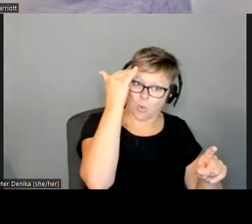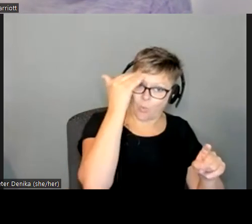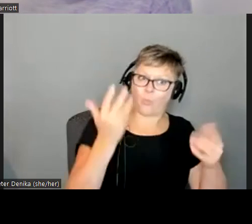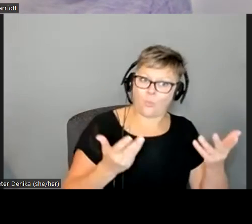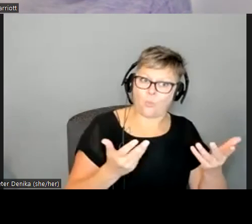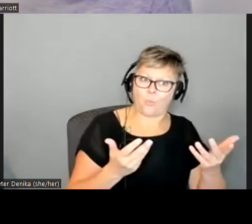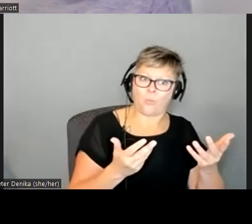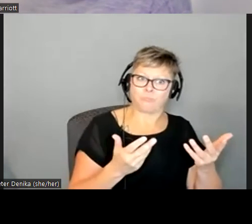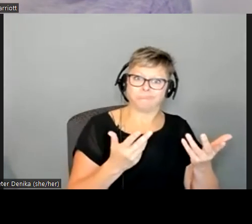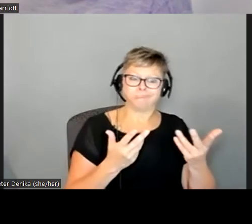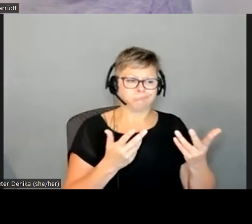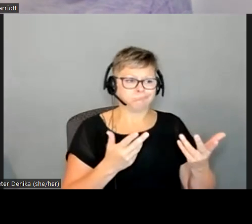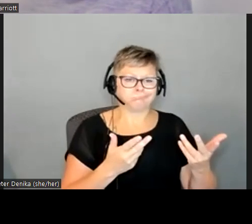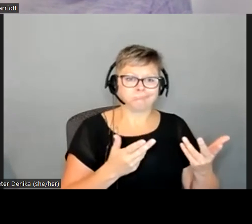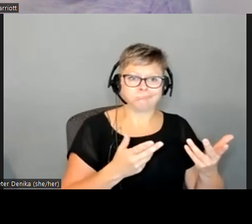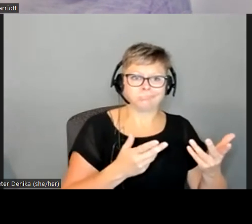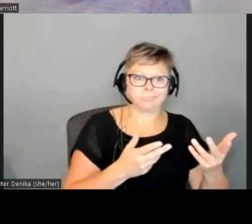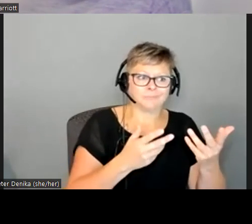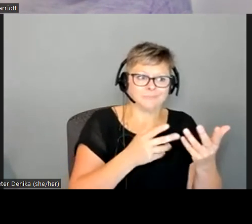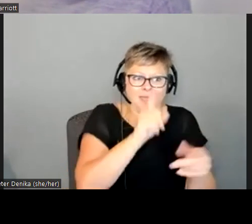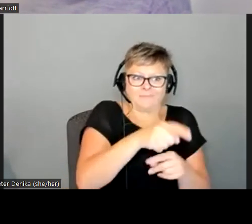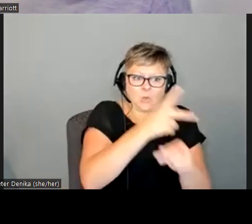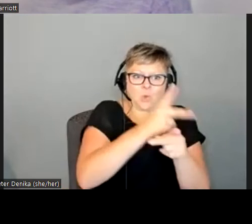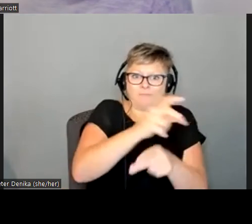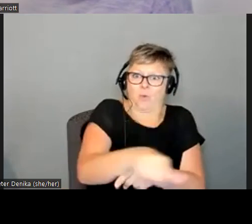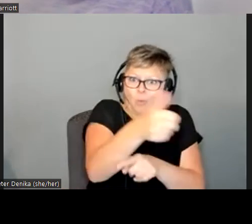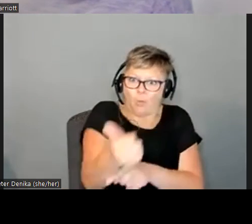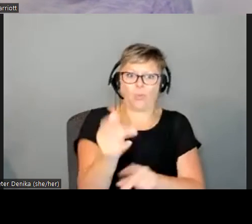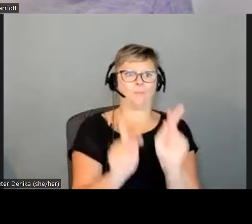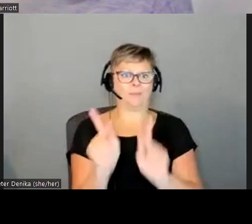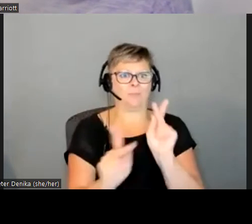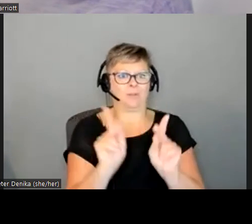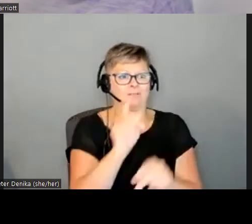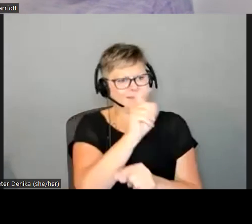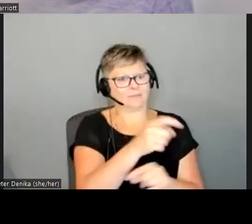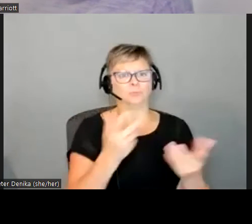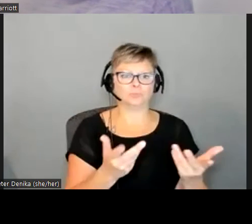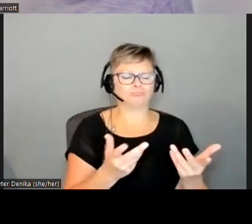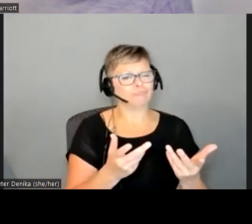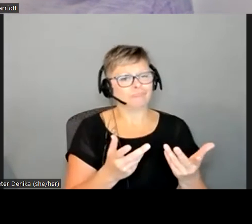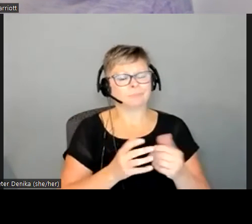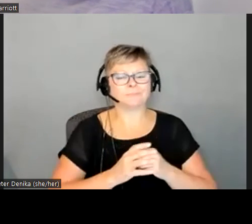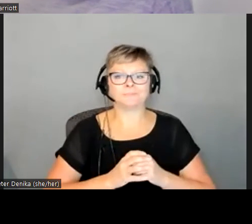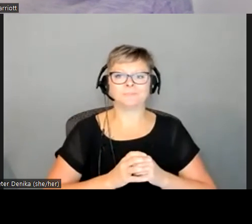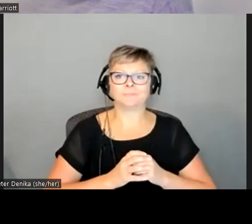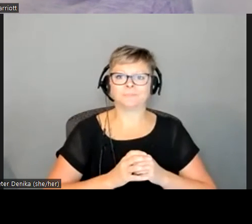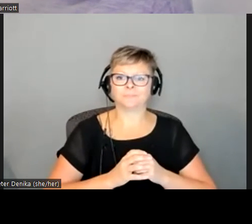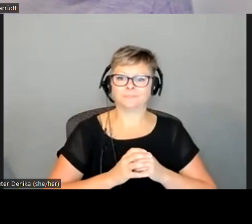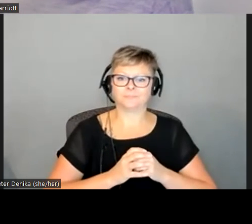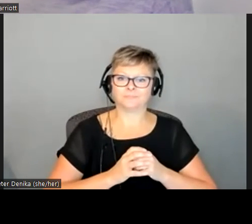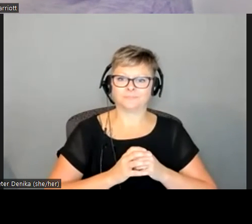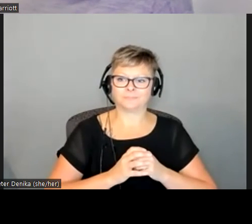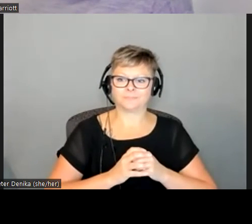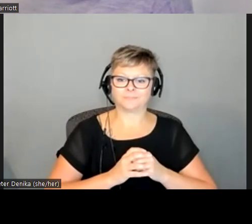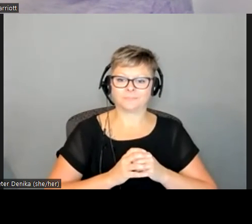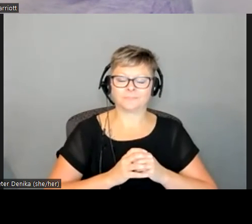color. So yeah, that's what's been happening. That's one of the positive points currently ongoing in my